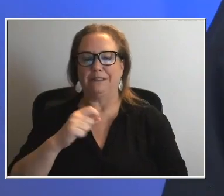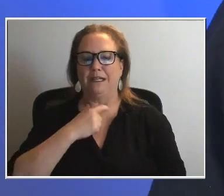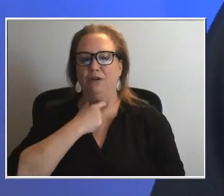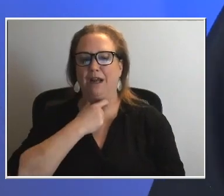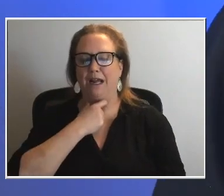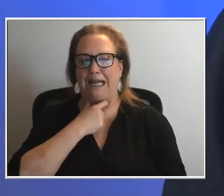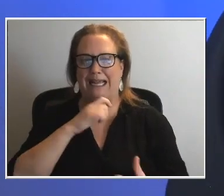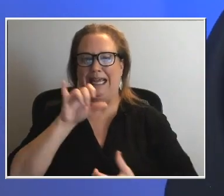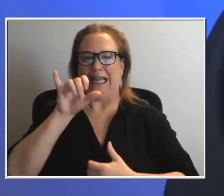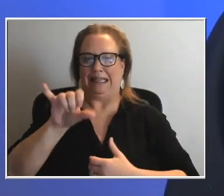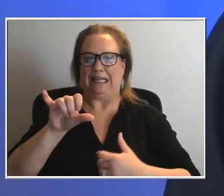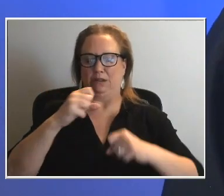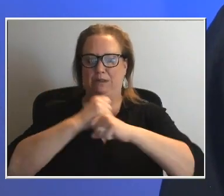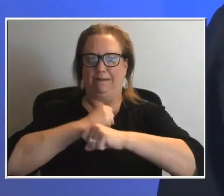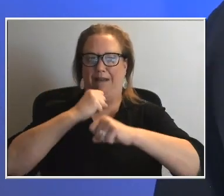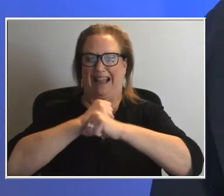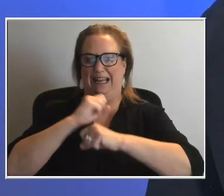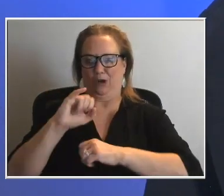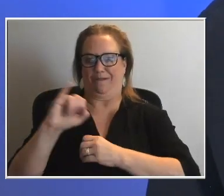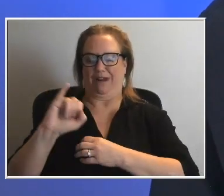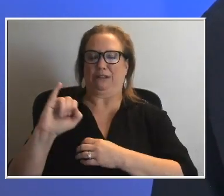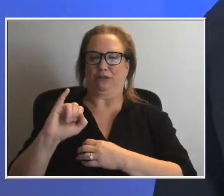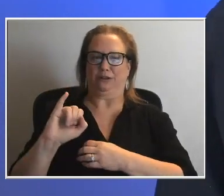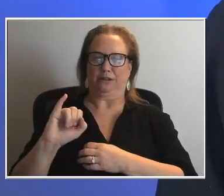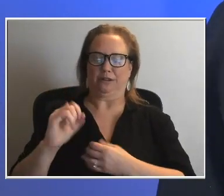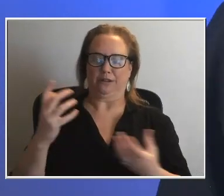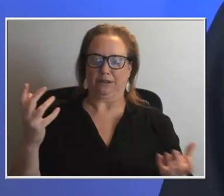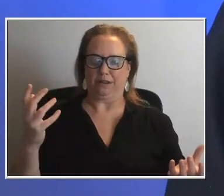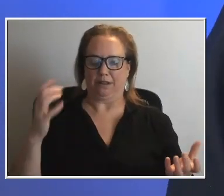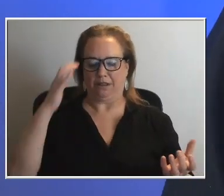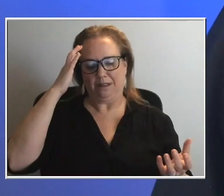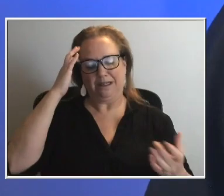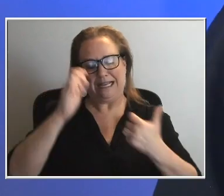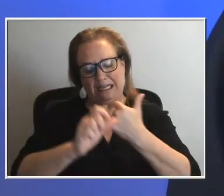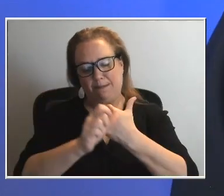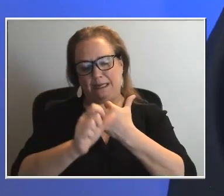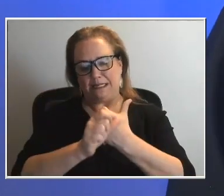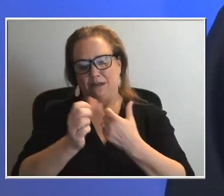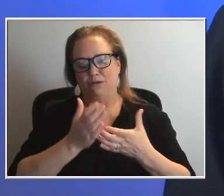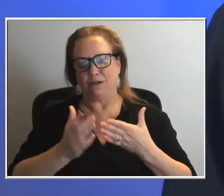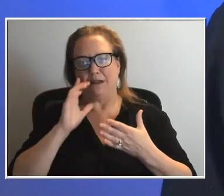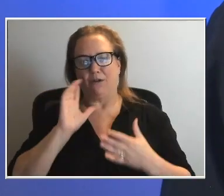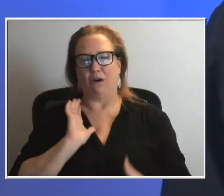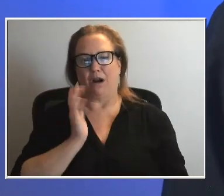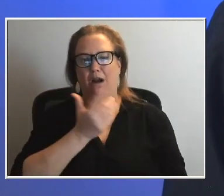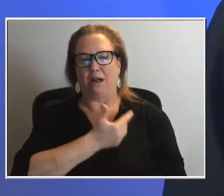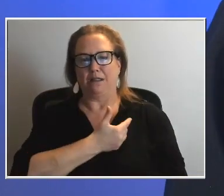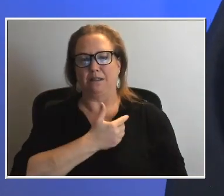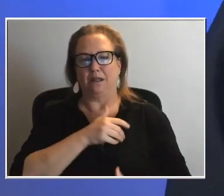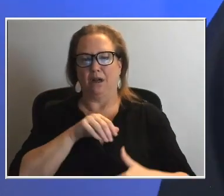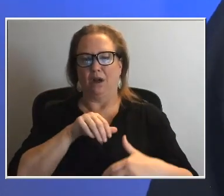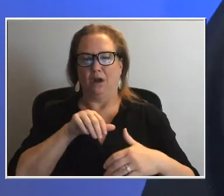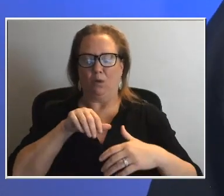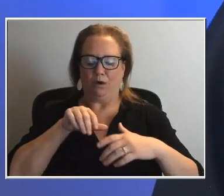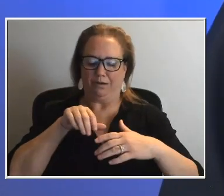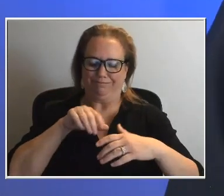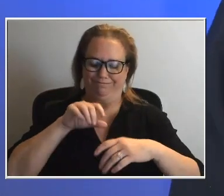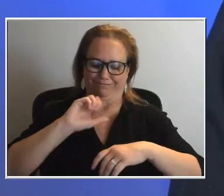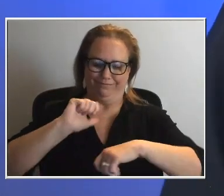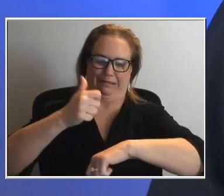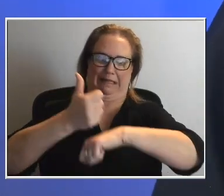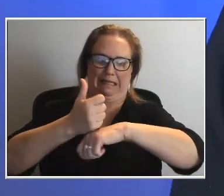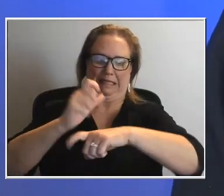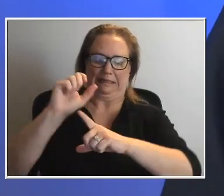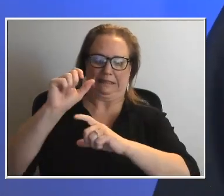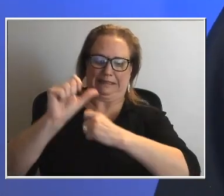that's what's fighting your infections, and that's a dangerous thing for us, because we're in these dangerous environments, and